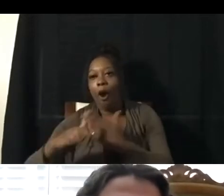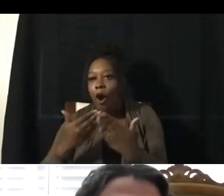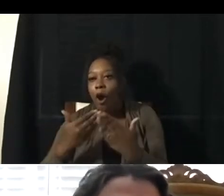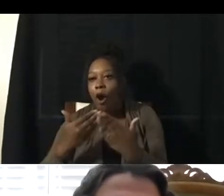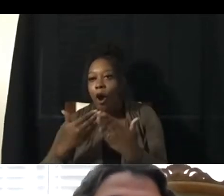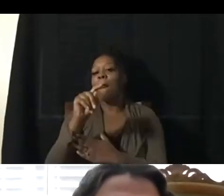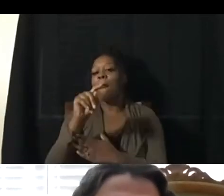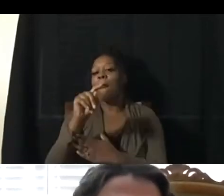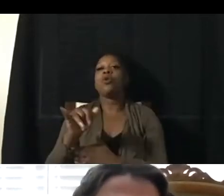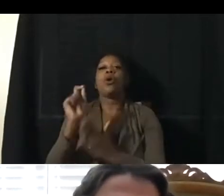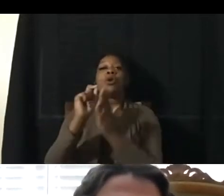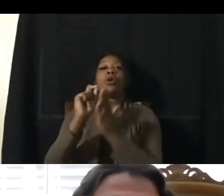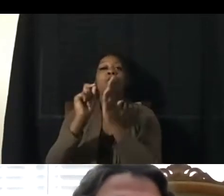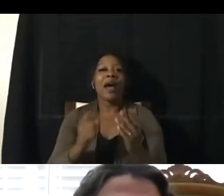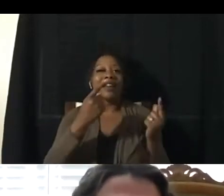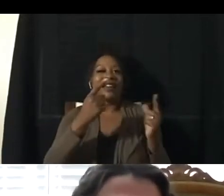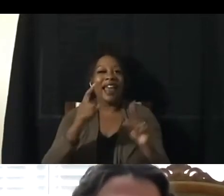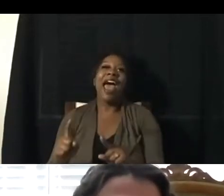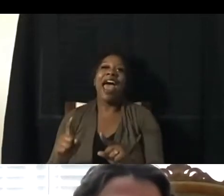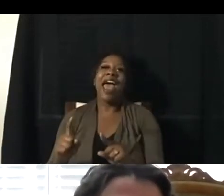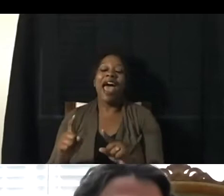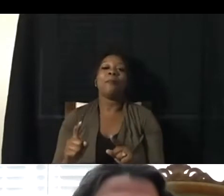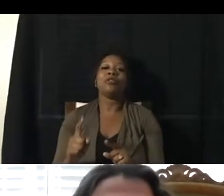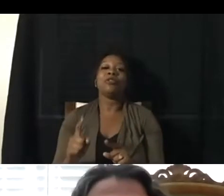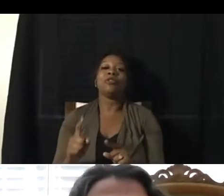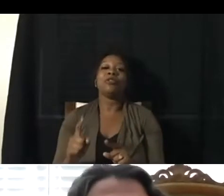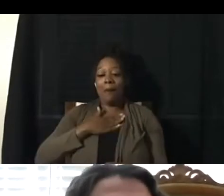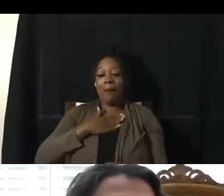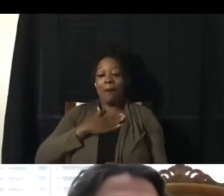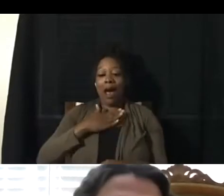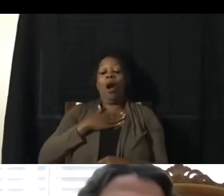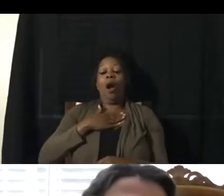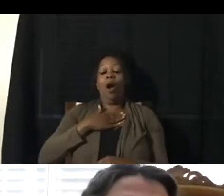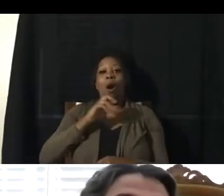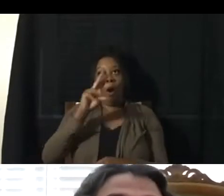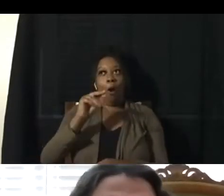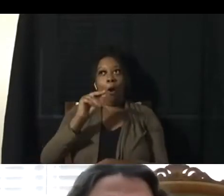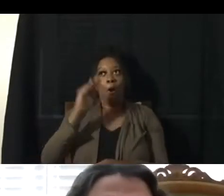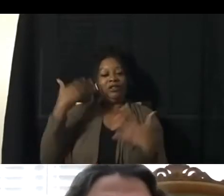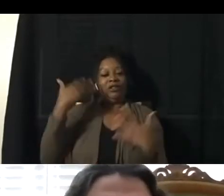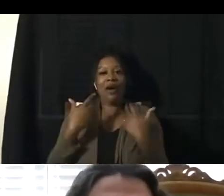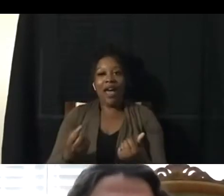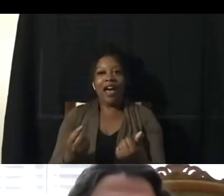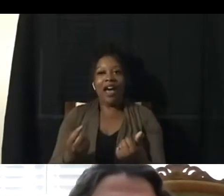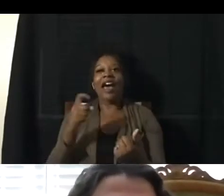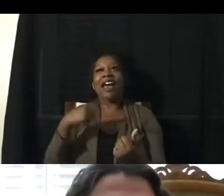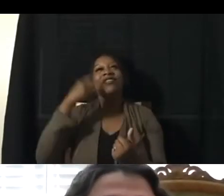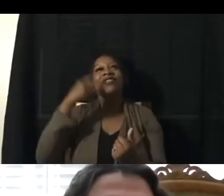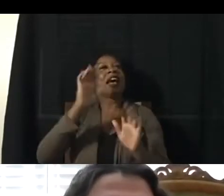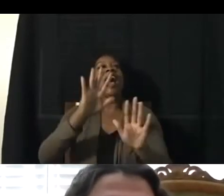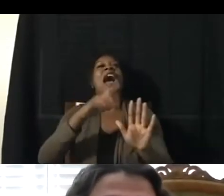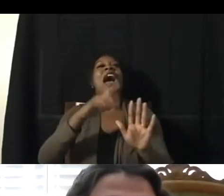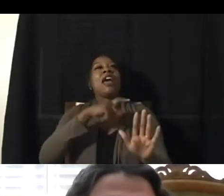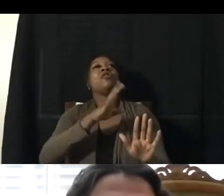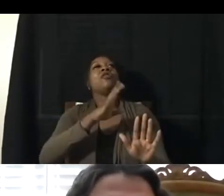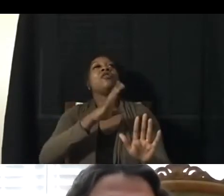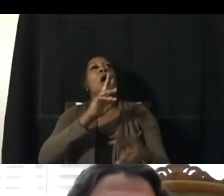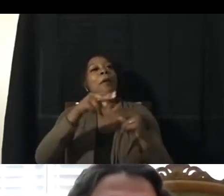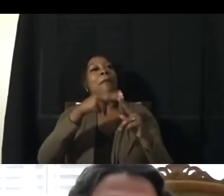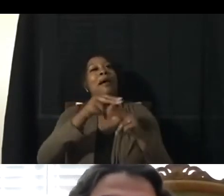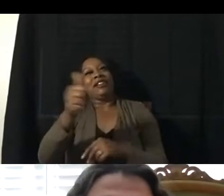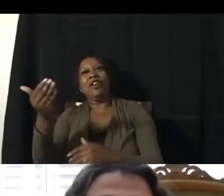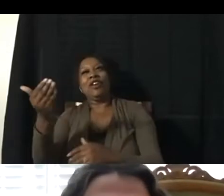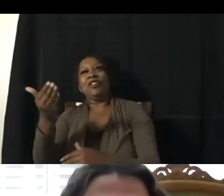to, just for your own mental health, kind of be like, hey, I need to cover other things because there's more to me than